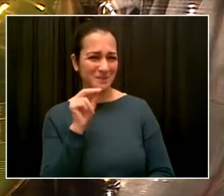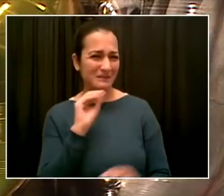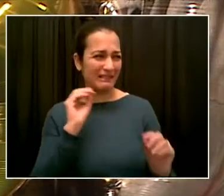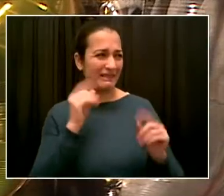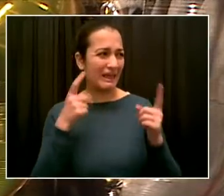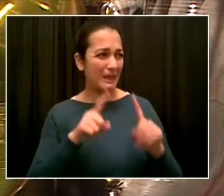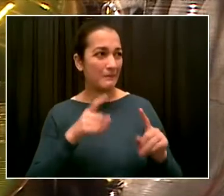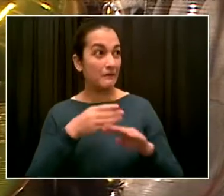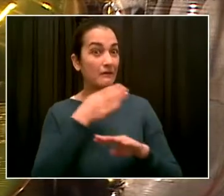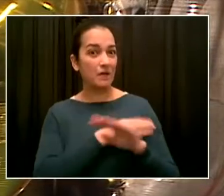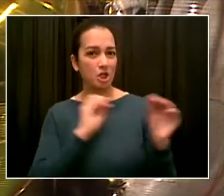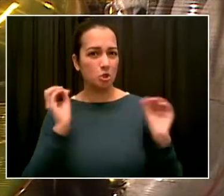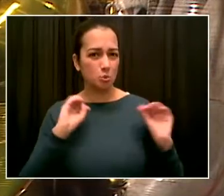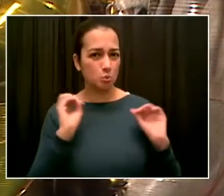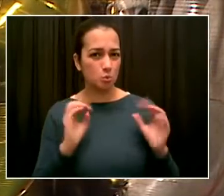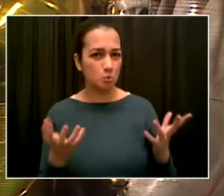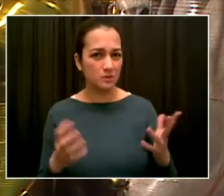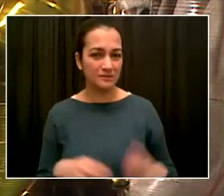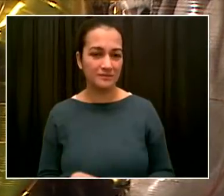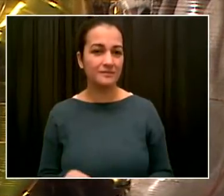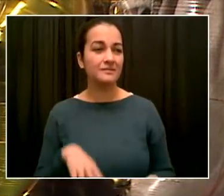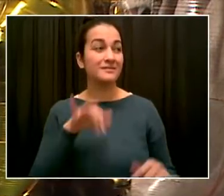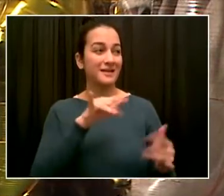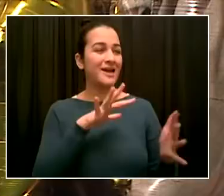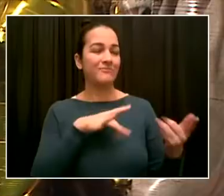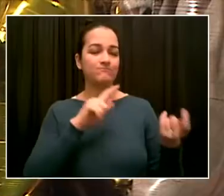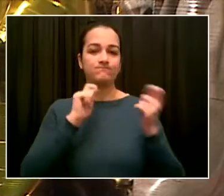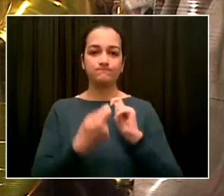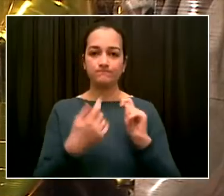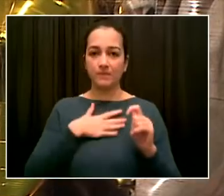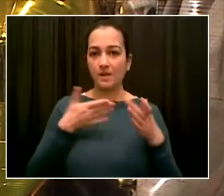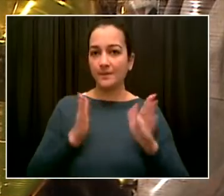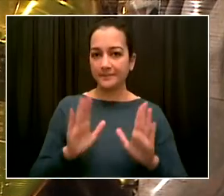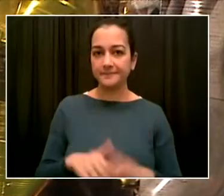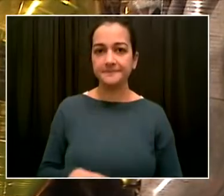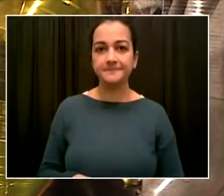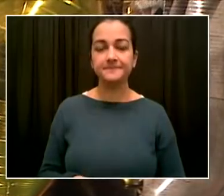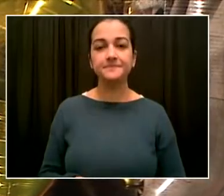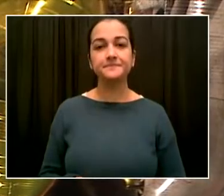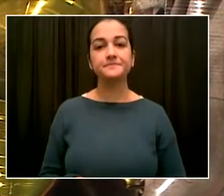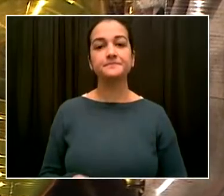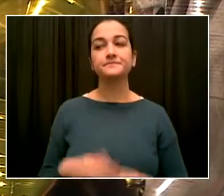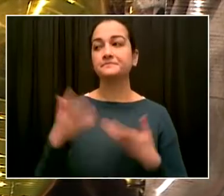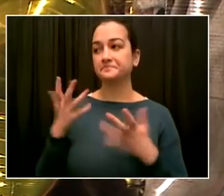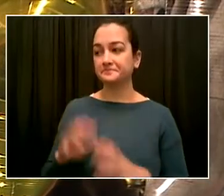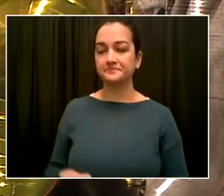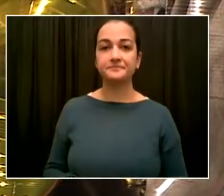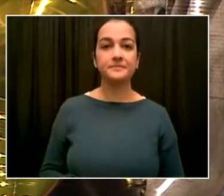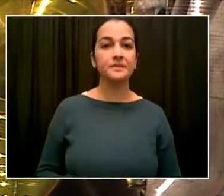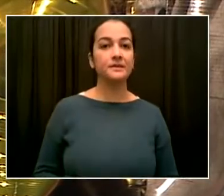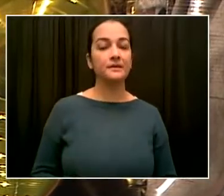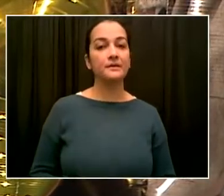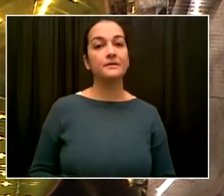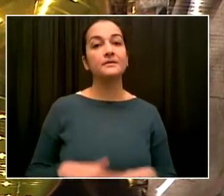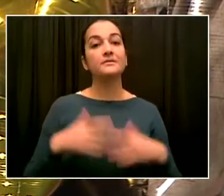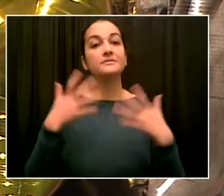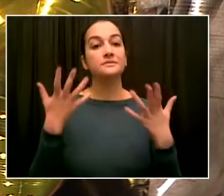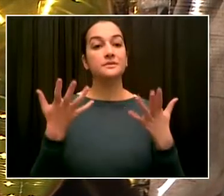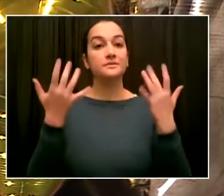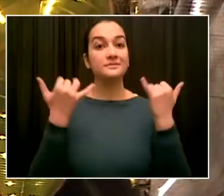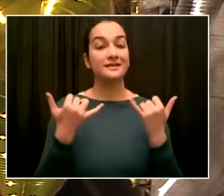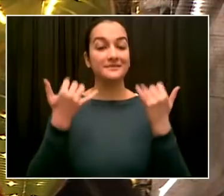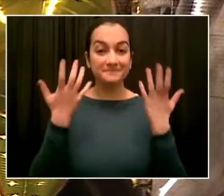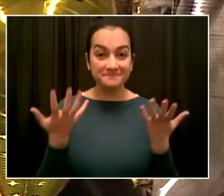that the measures are in place to do that. Everyone, as we conclude today, a very, very happy Thanksgiving to